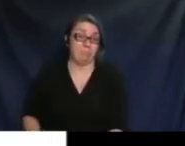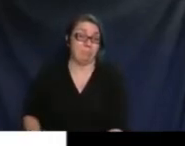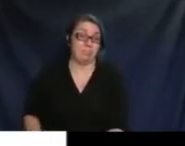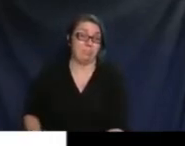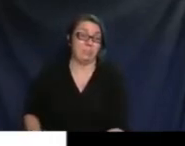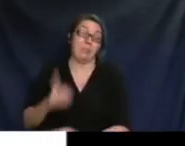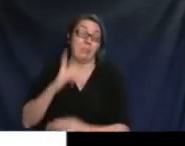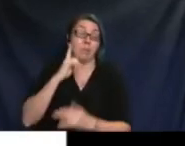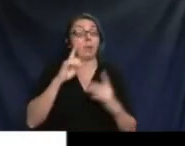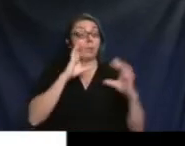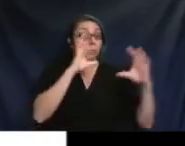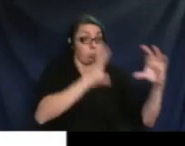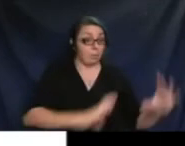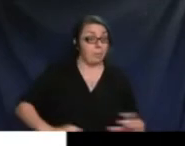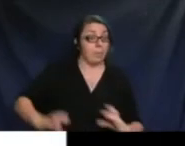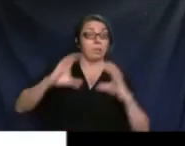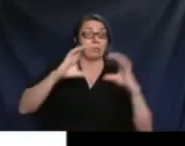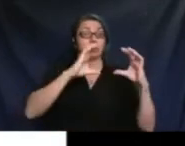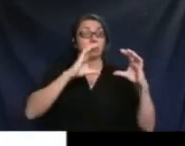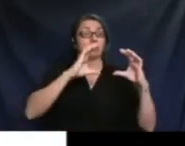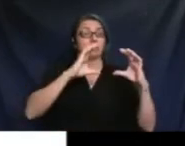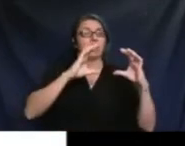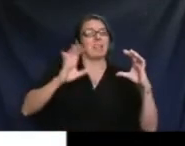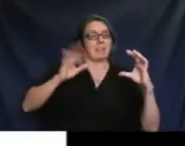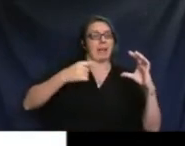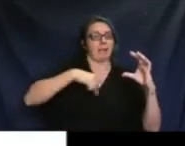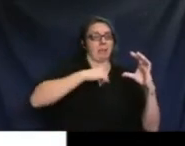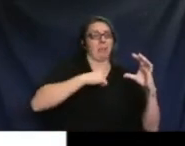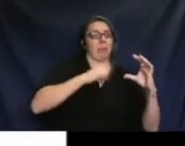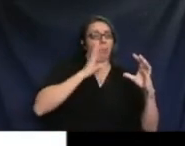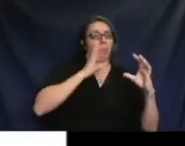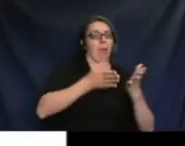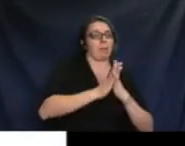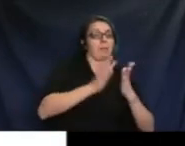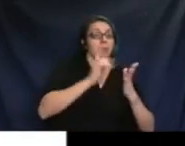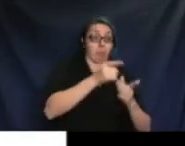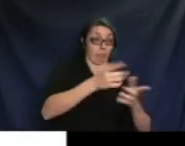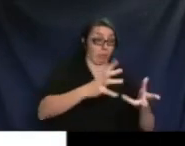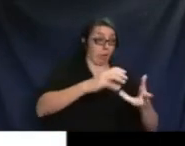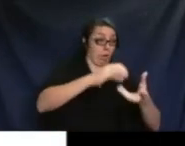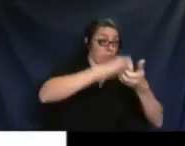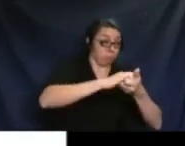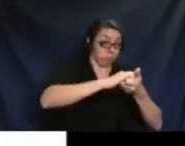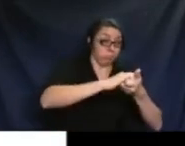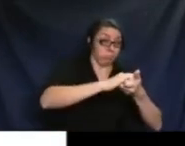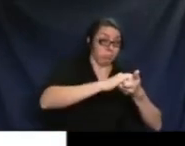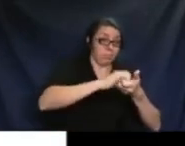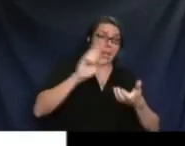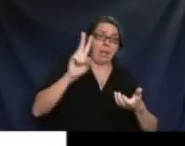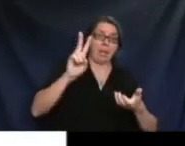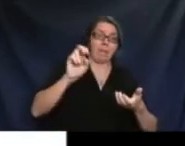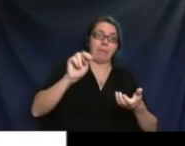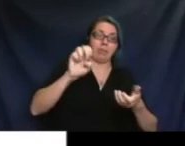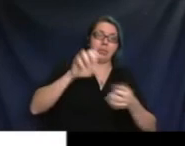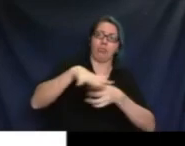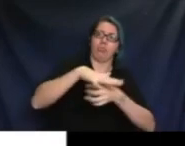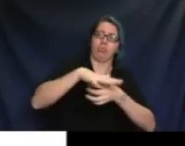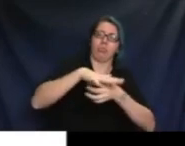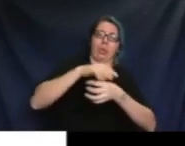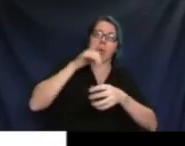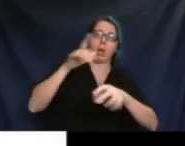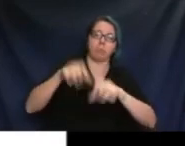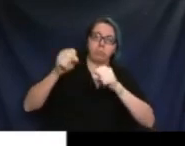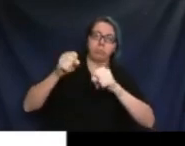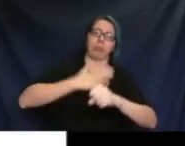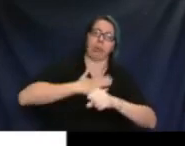the Nuit Blanche projects, those are the kind of things that we request from host partners. So when we're developing the project, we make those requests, and if they can support